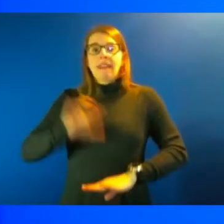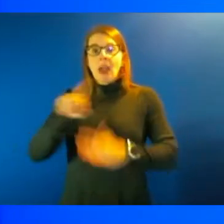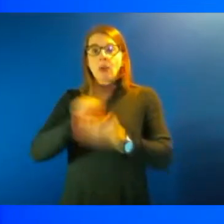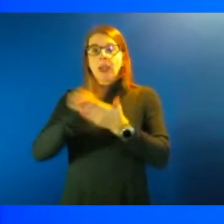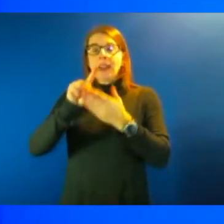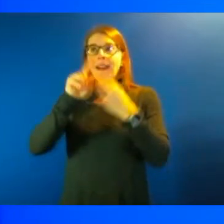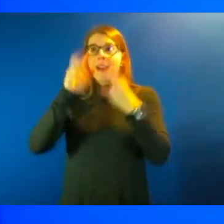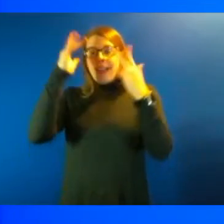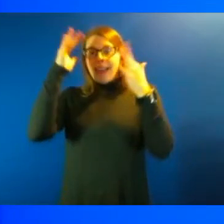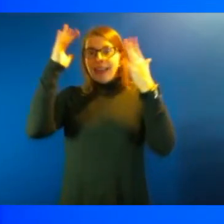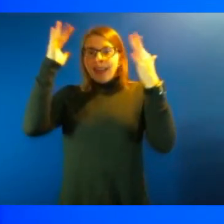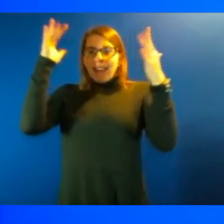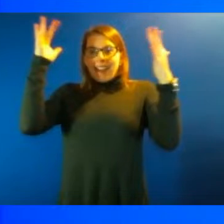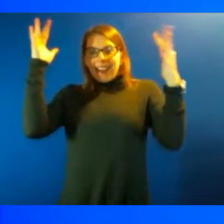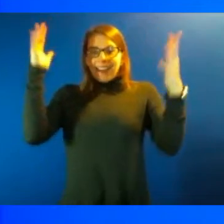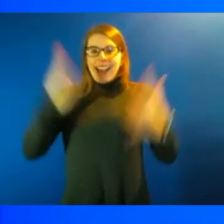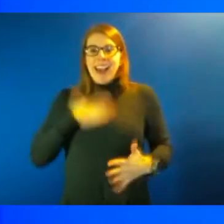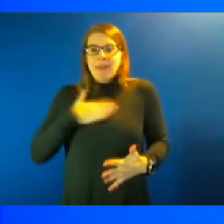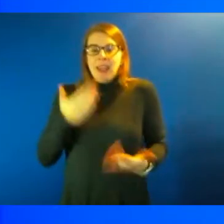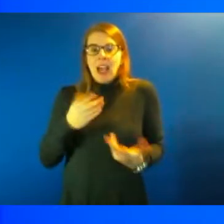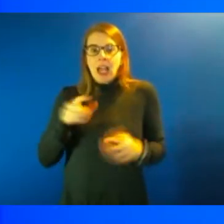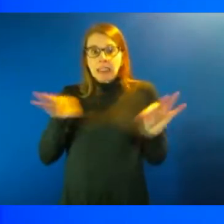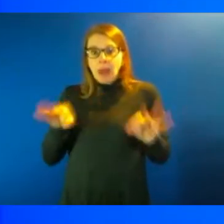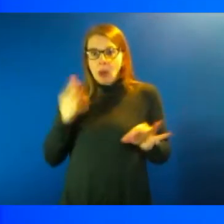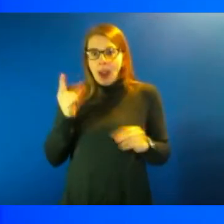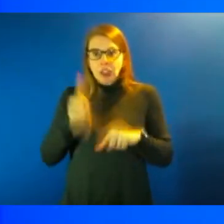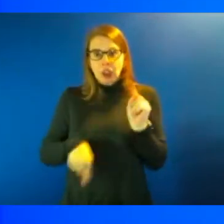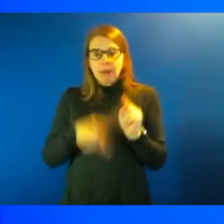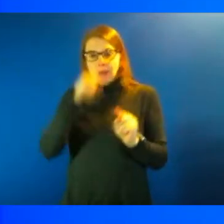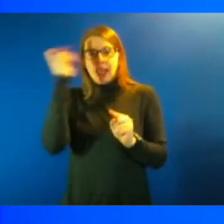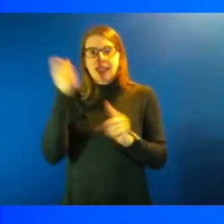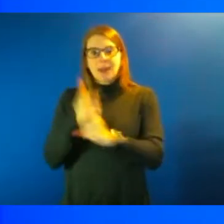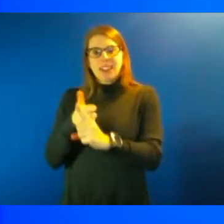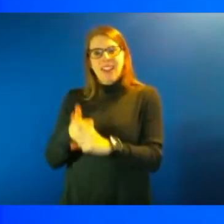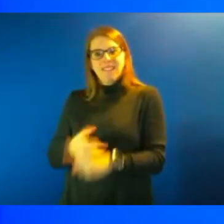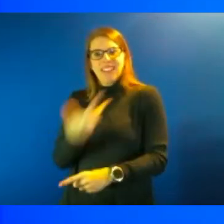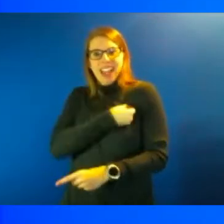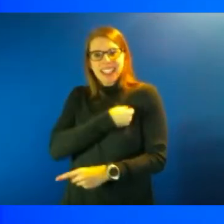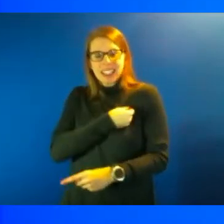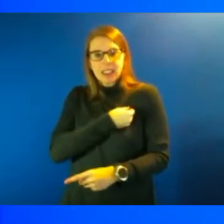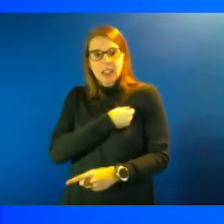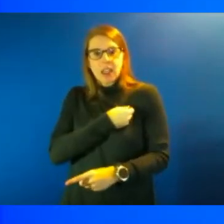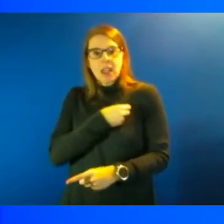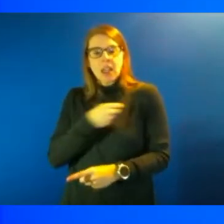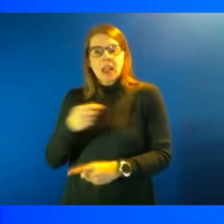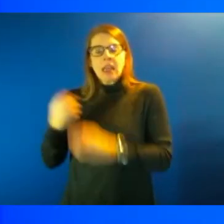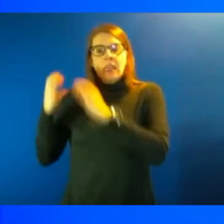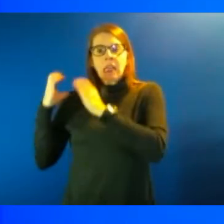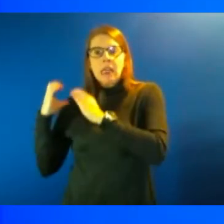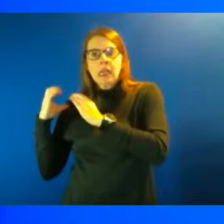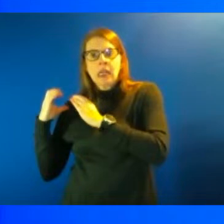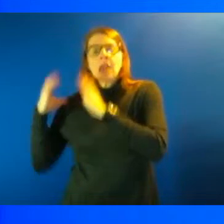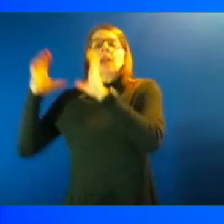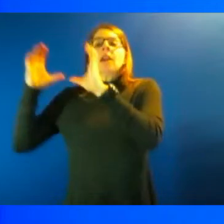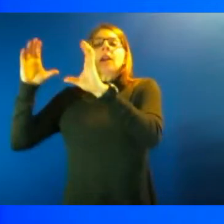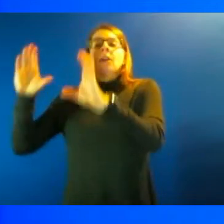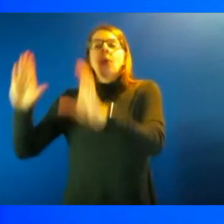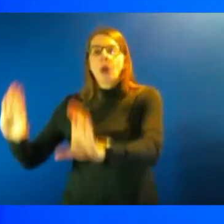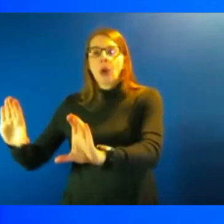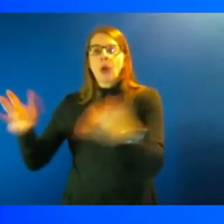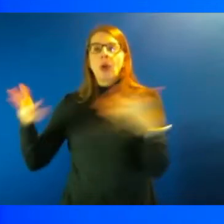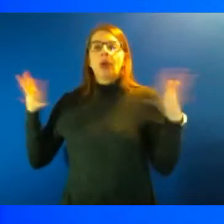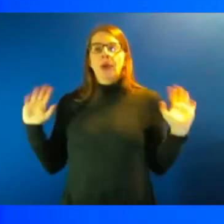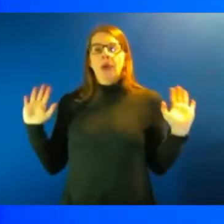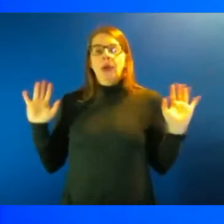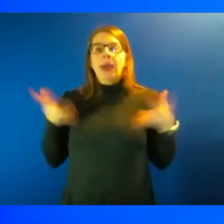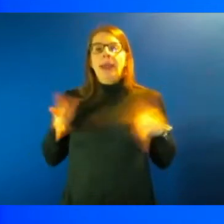And I couldn't really explain why. And then I was like, well, it's because he's vaccinated. And I can unload that anxiety that I didn't realize that I was carrying